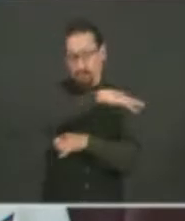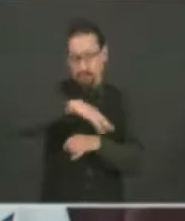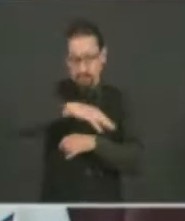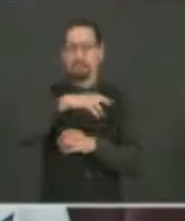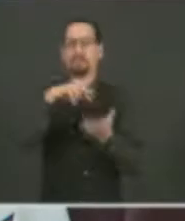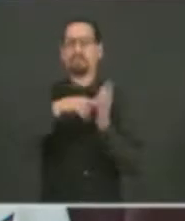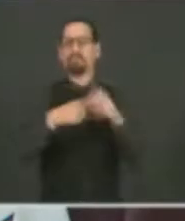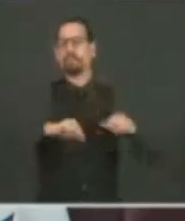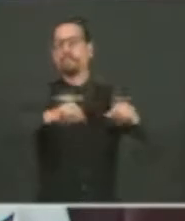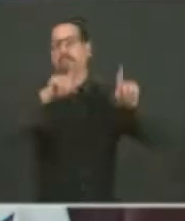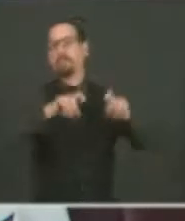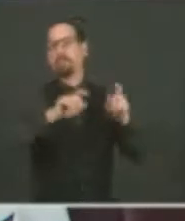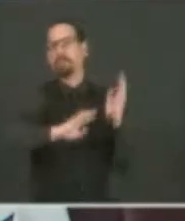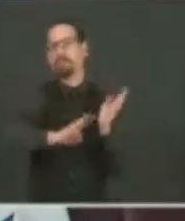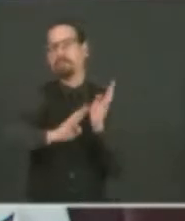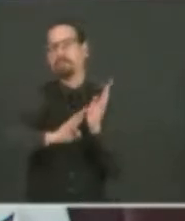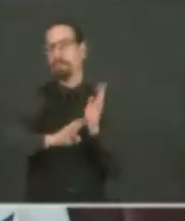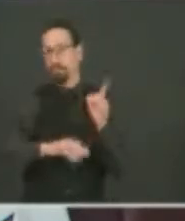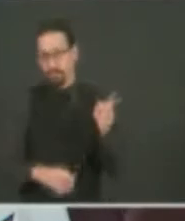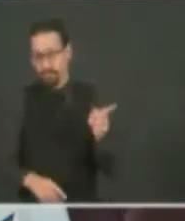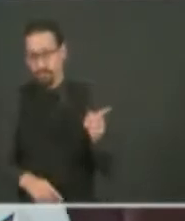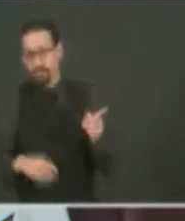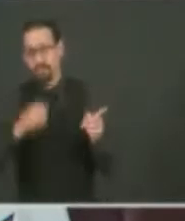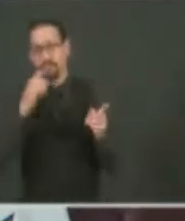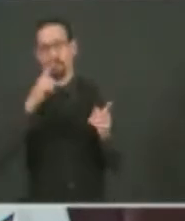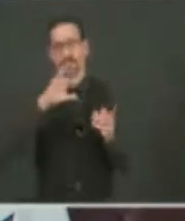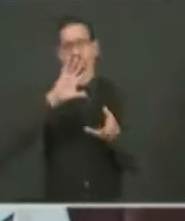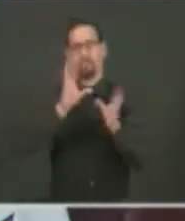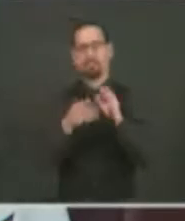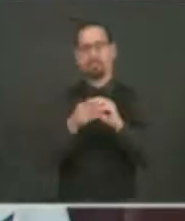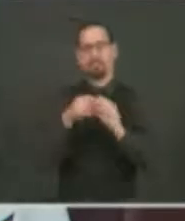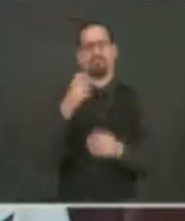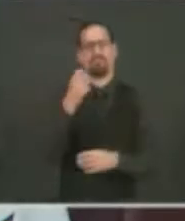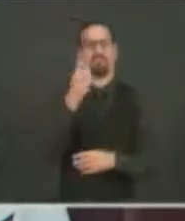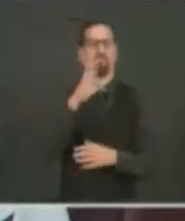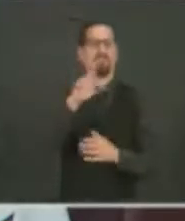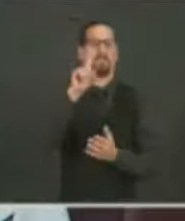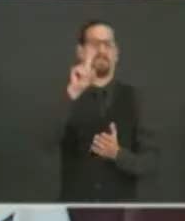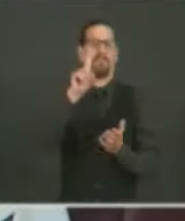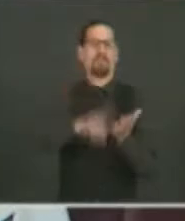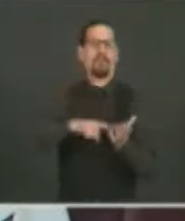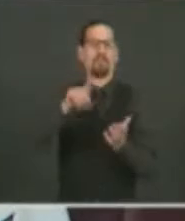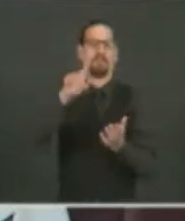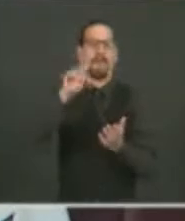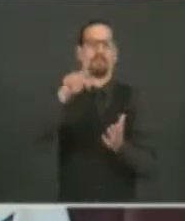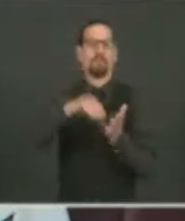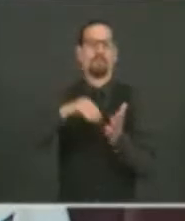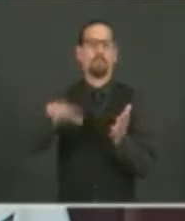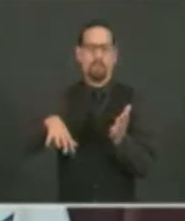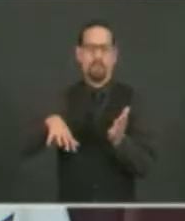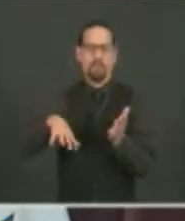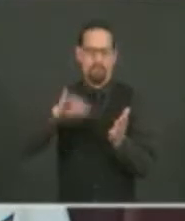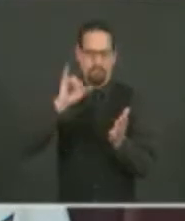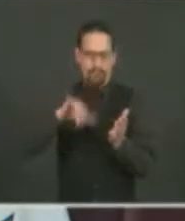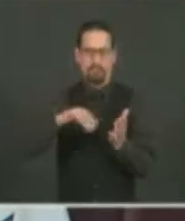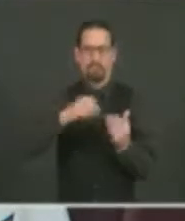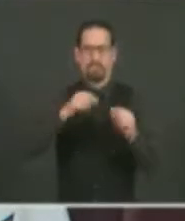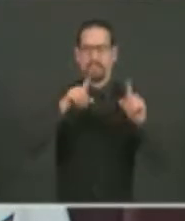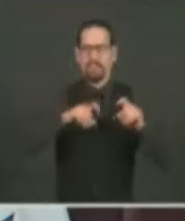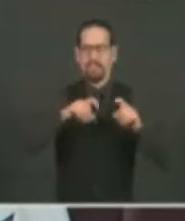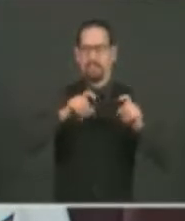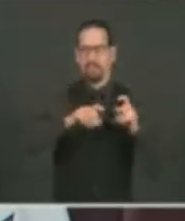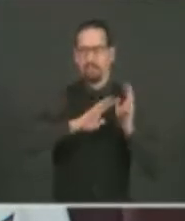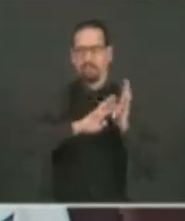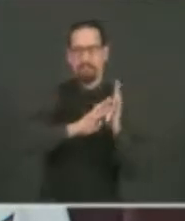has continued. I do want you to know we are taking action. A stay-at-home order was issued for